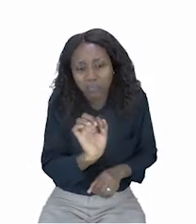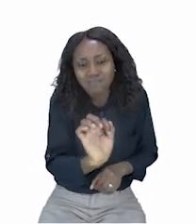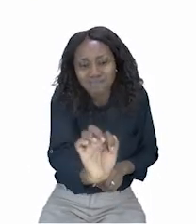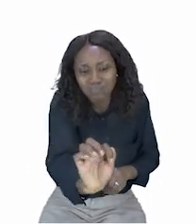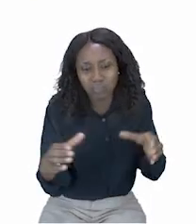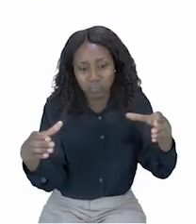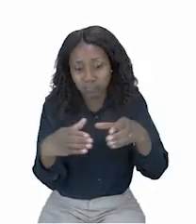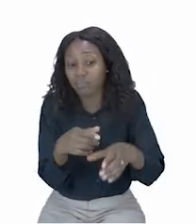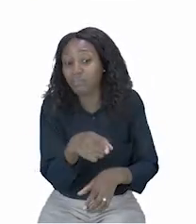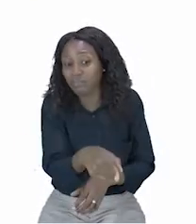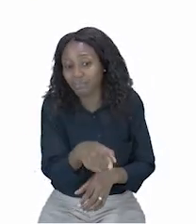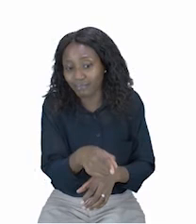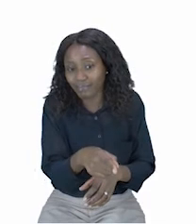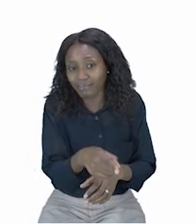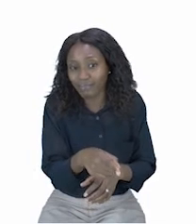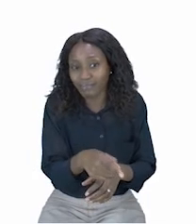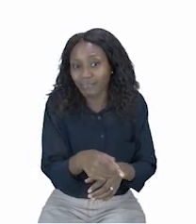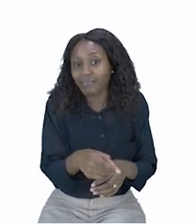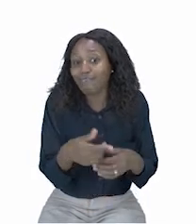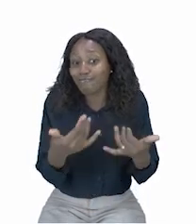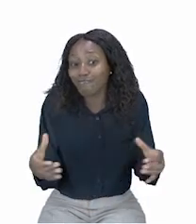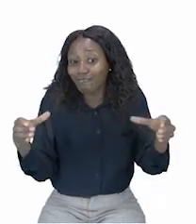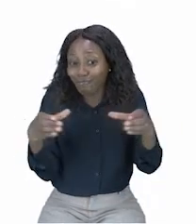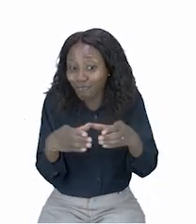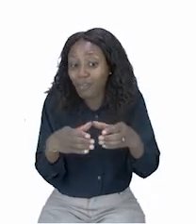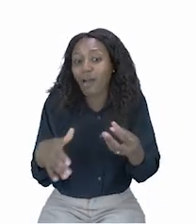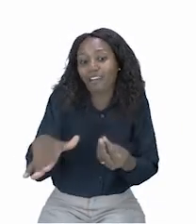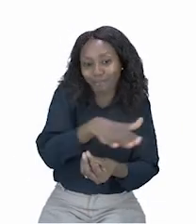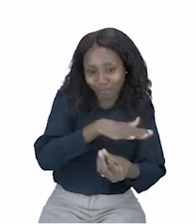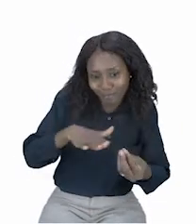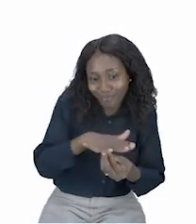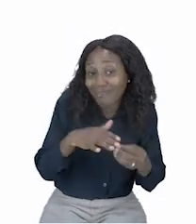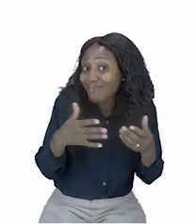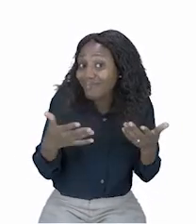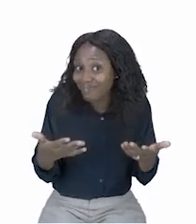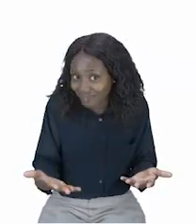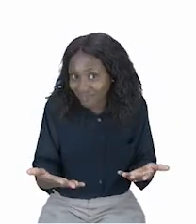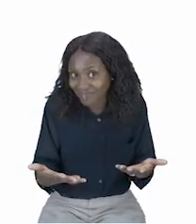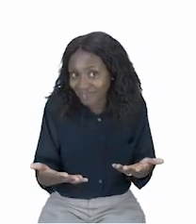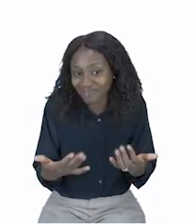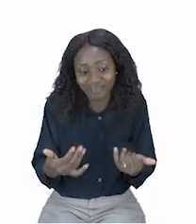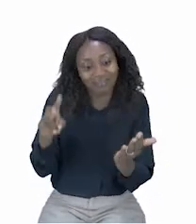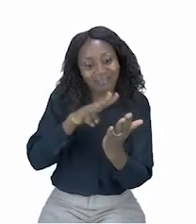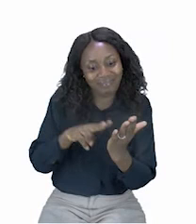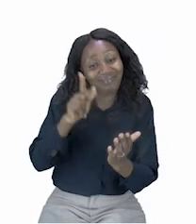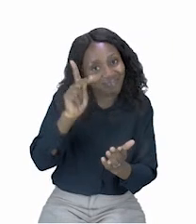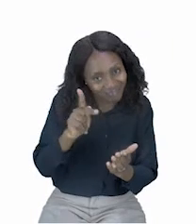group. In this case, our group is a family. Now let us read those words again.